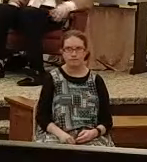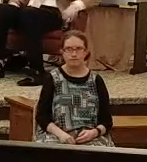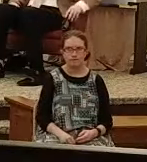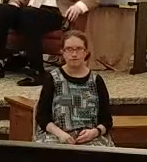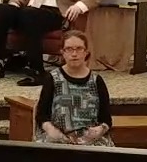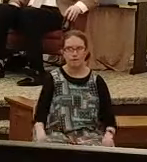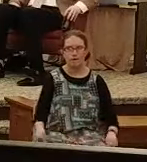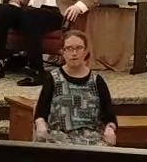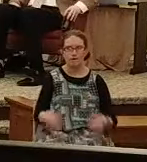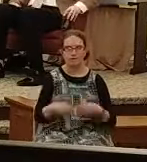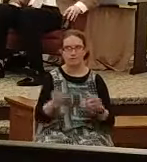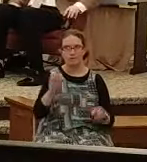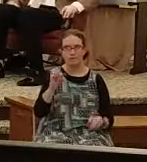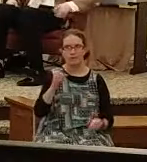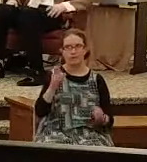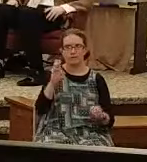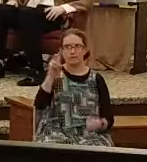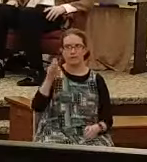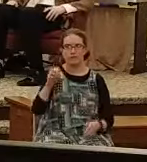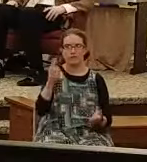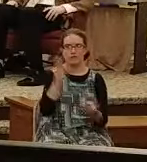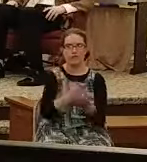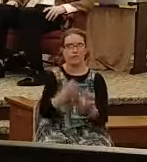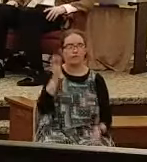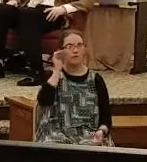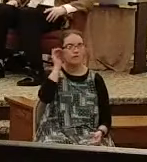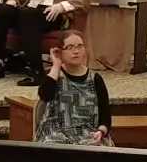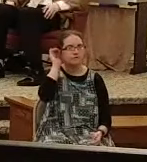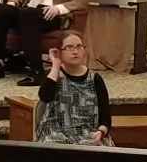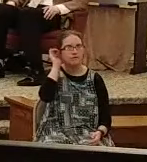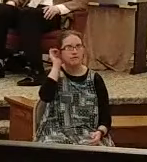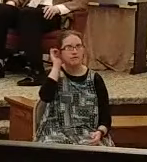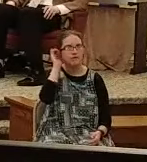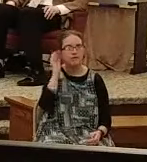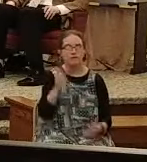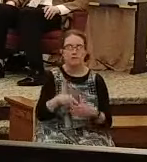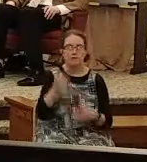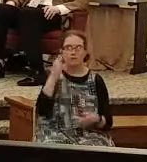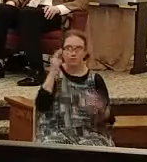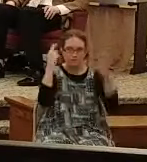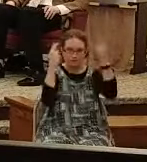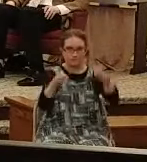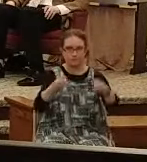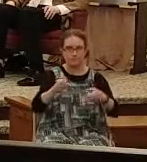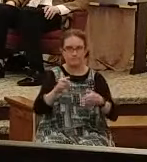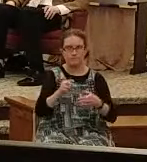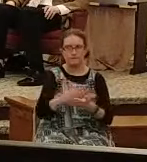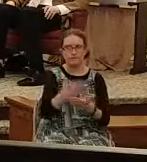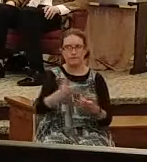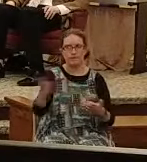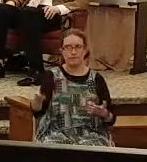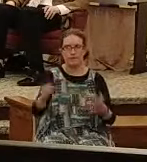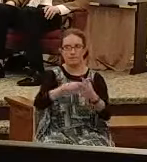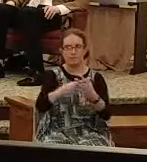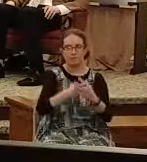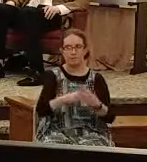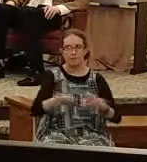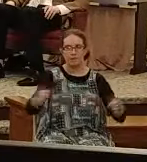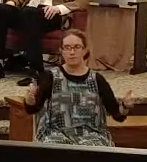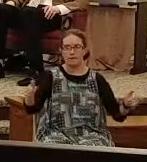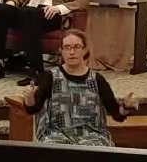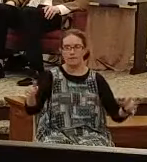he was so slick that Eve stopped and listened to him. But then look what happens. The next thing is he begins toying with